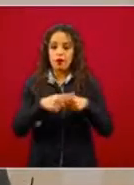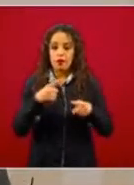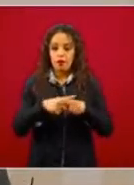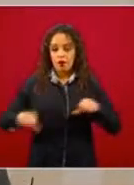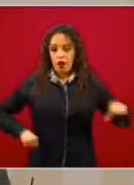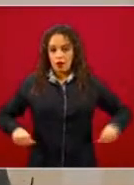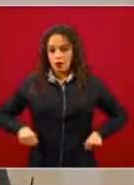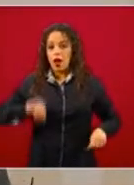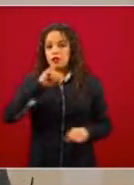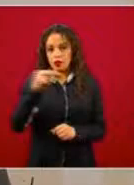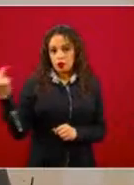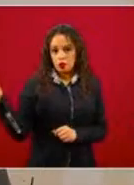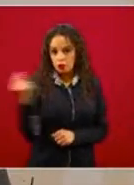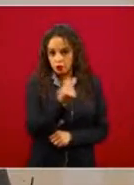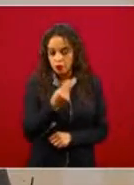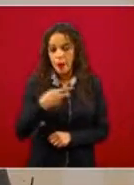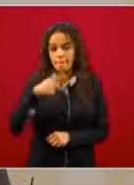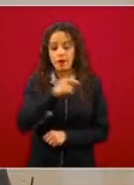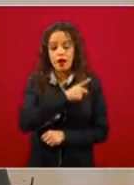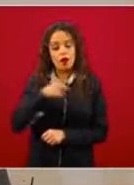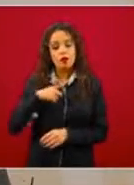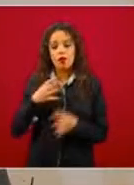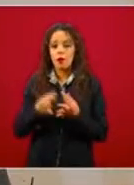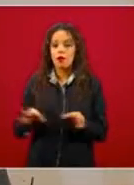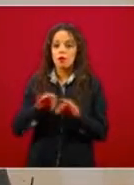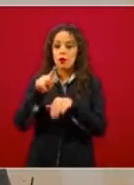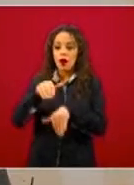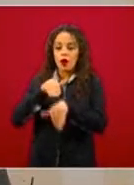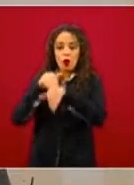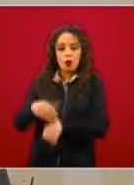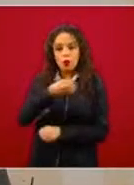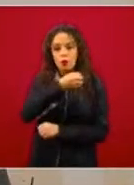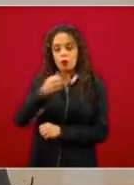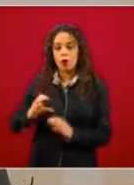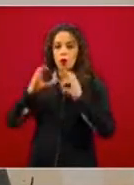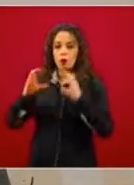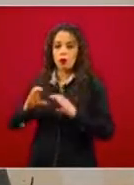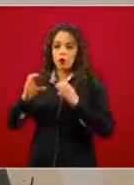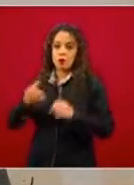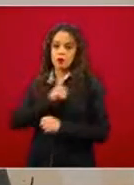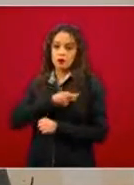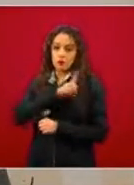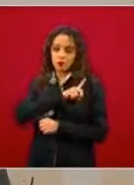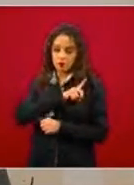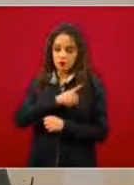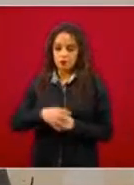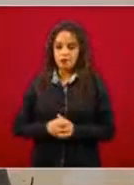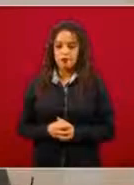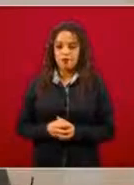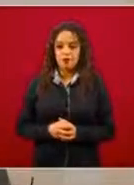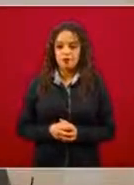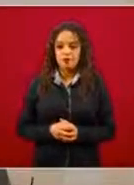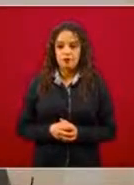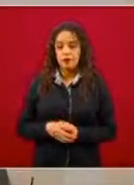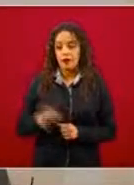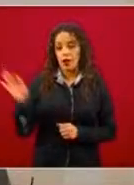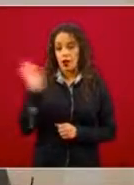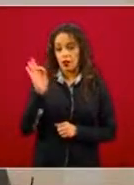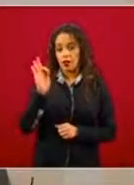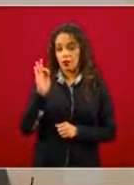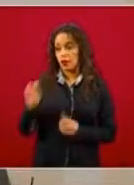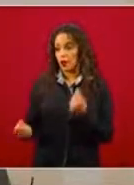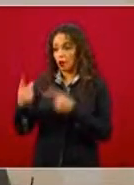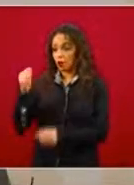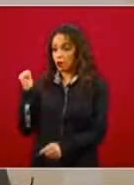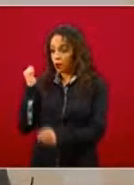activity, cumplan con los protocolos and de seguridad our sanitaria. only En un condition is momento that dado, they cualquiera de respect estas obras the o cualquier otra, sanitary measures that we donde se established. identificara If un at a brote, given se time